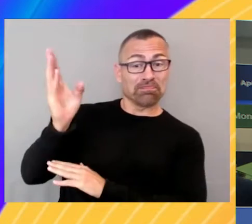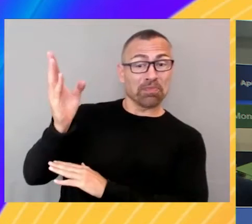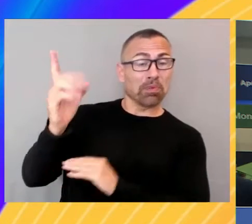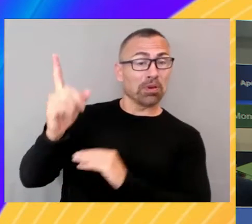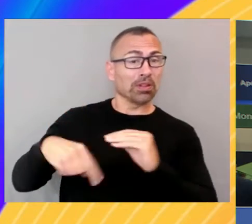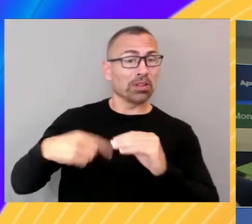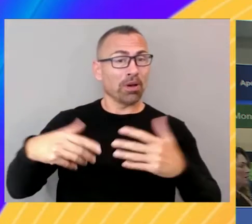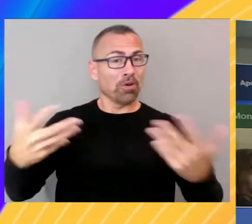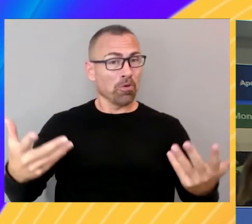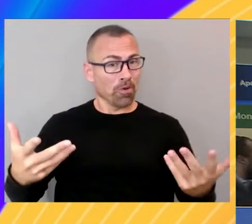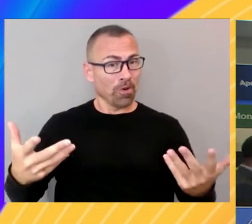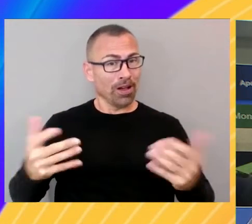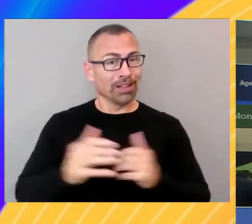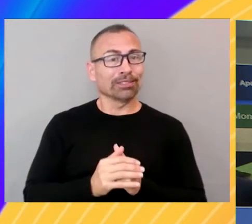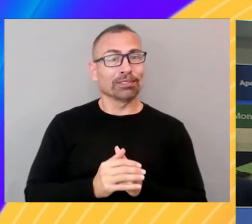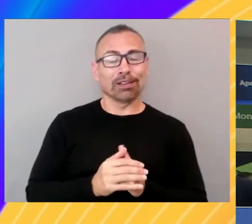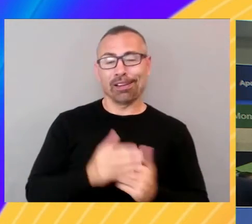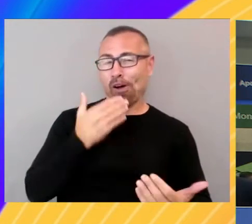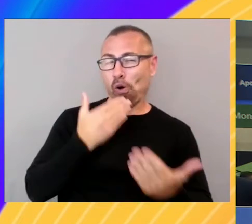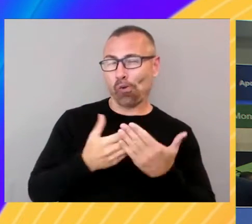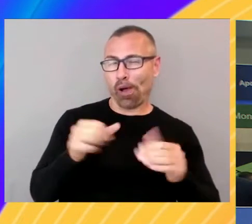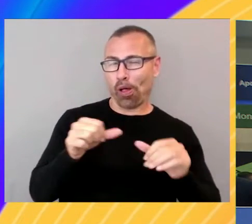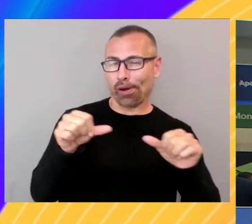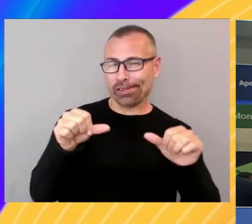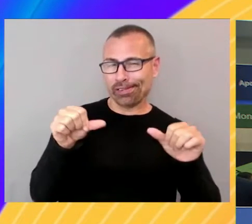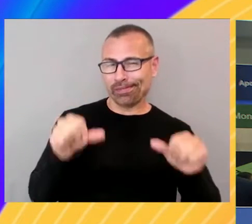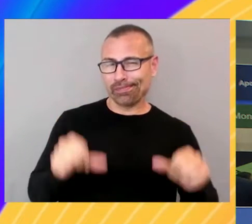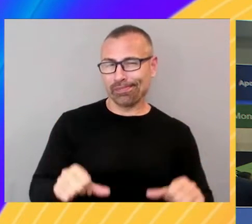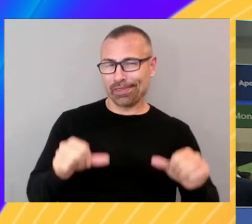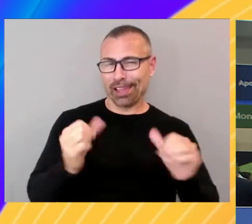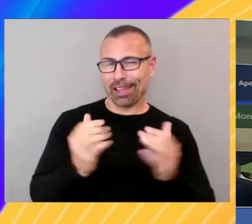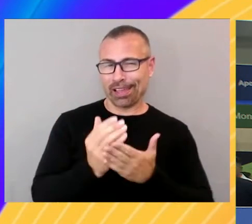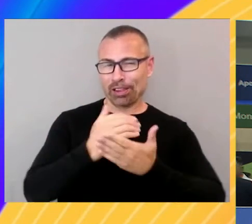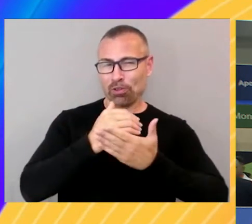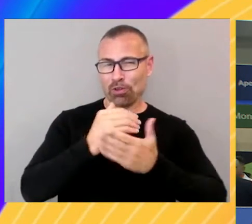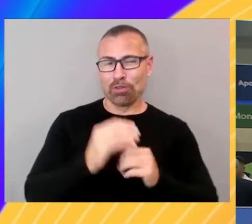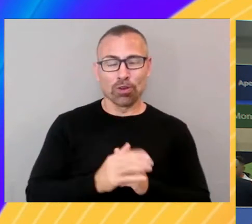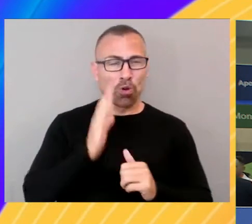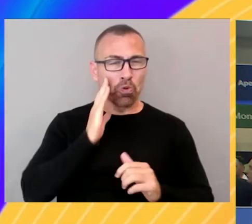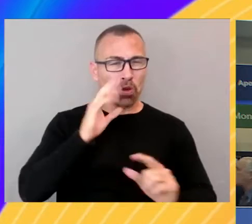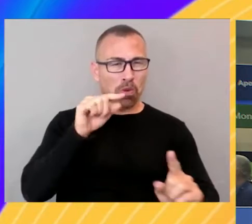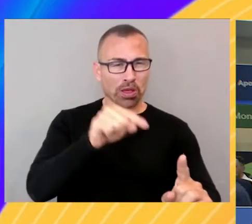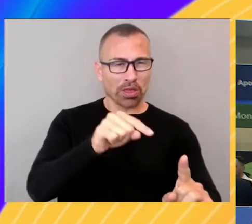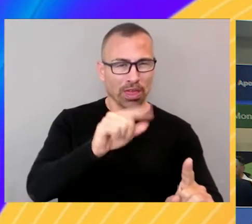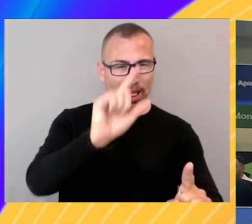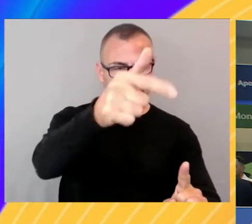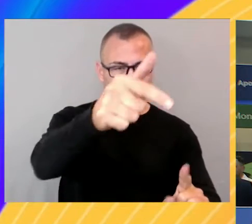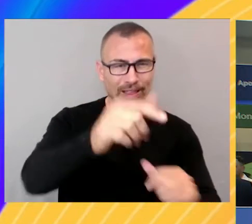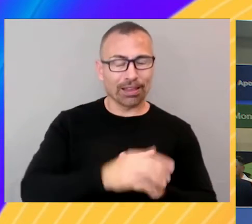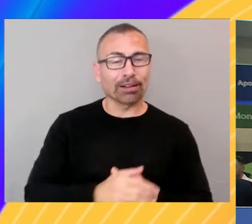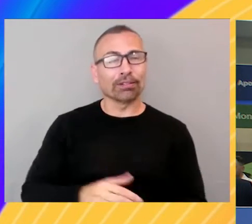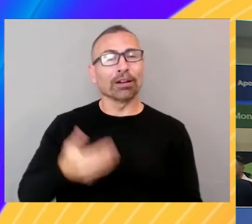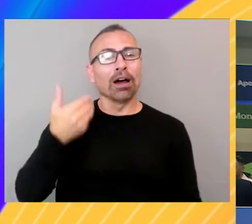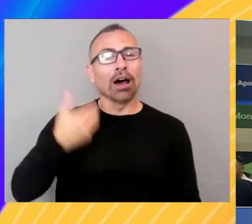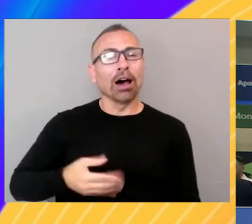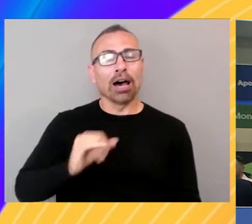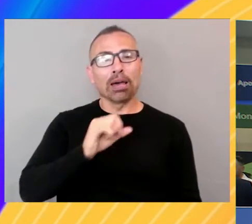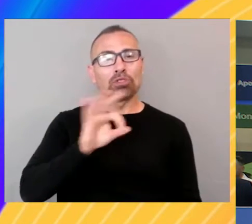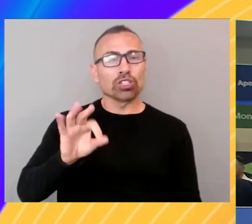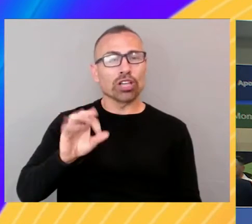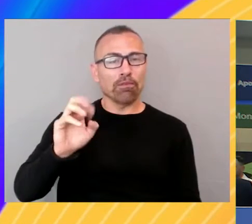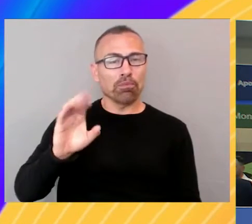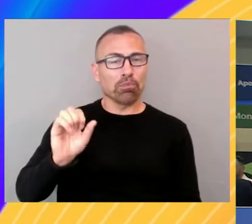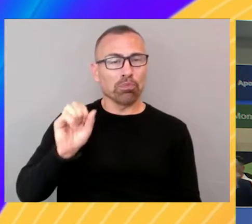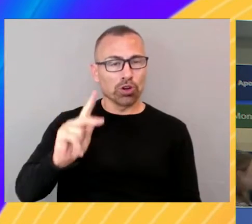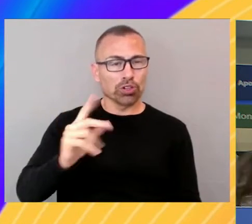well-architected review, but we'll get to that in a second. Really quickly, my name is Jeff Marushak, your host. I am a senior solutions architect on our DoD